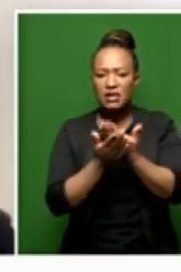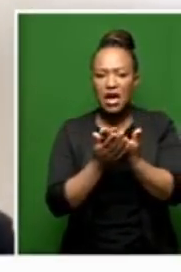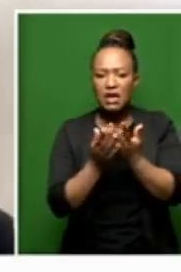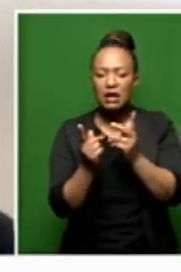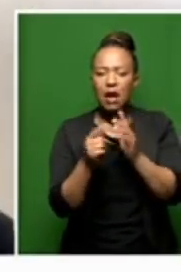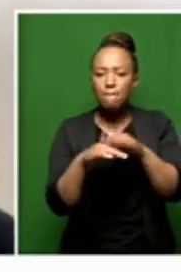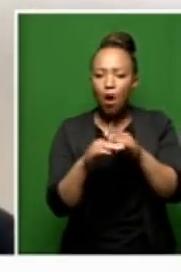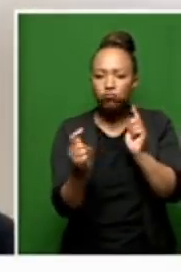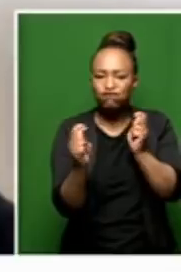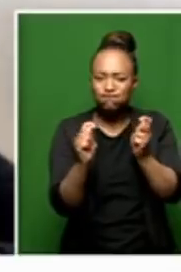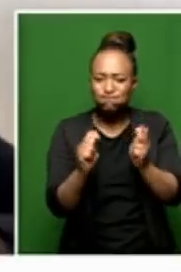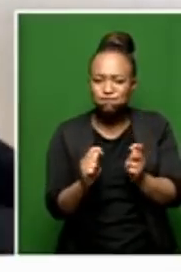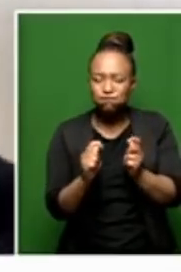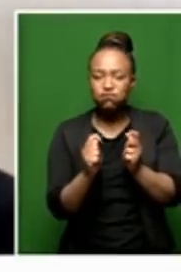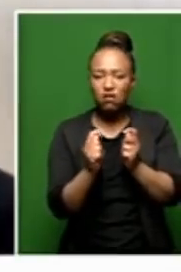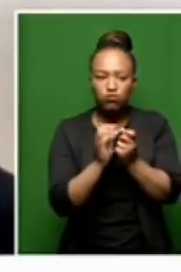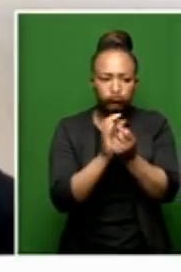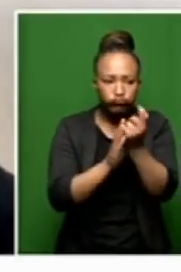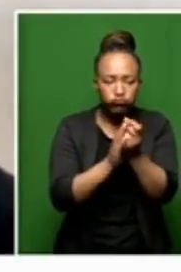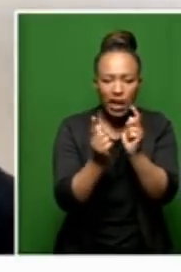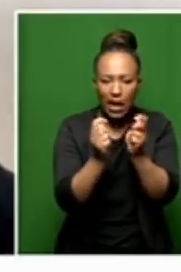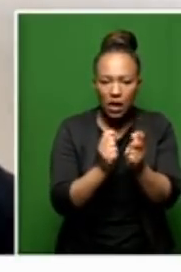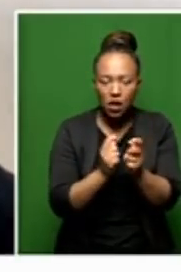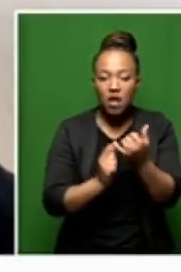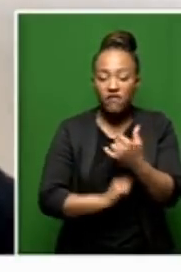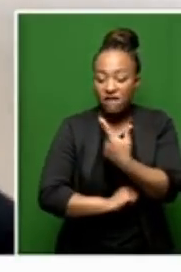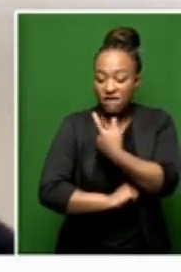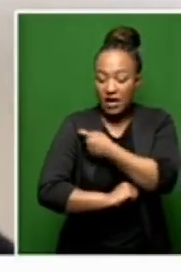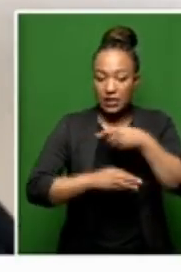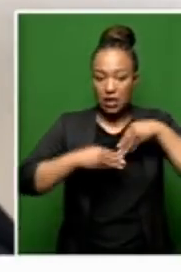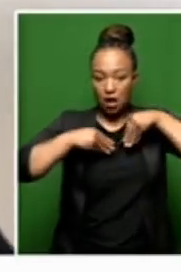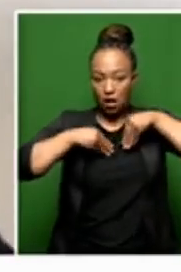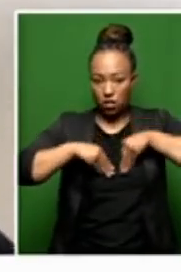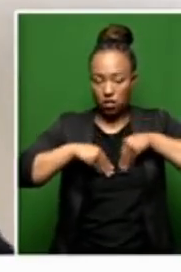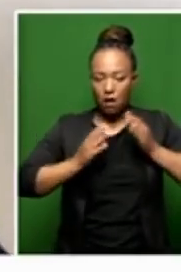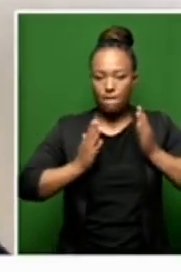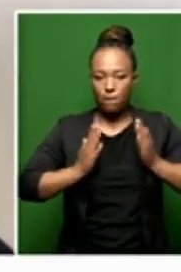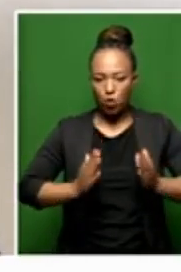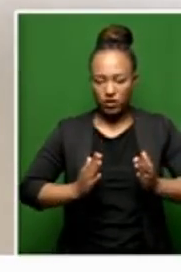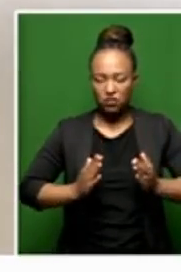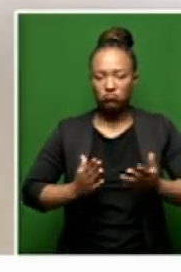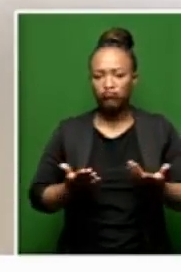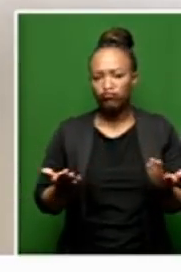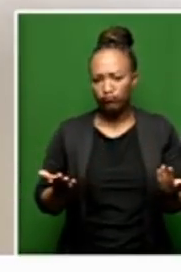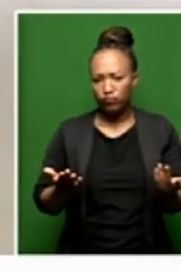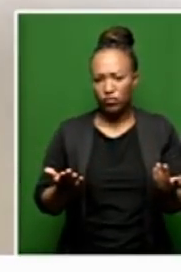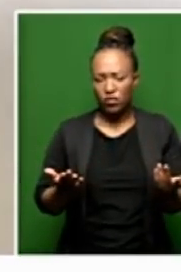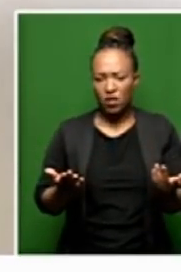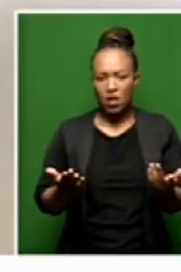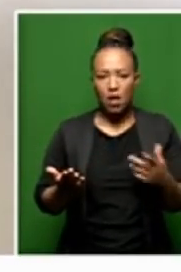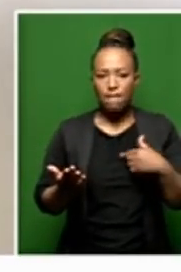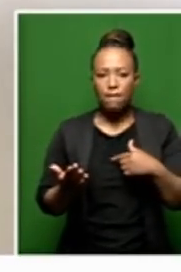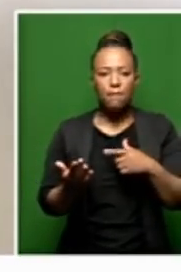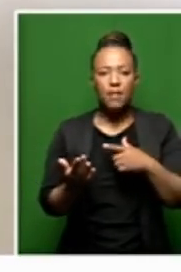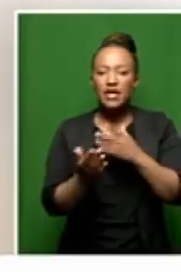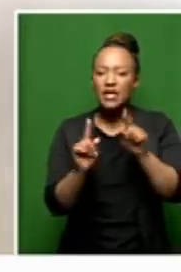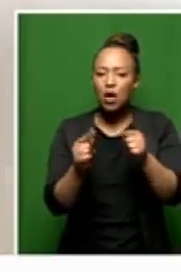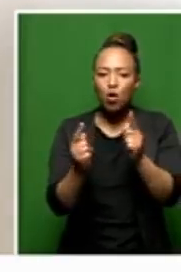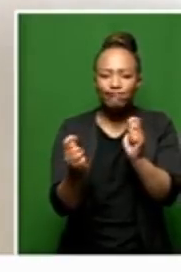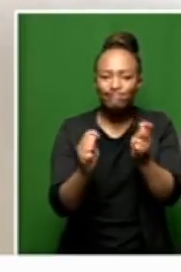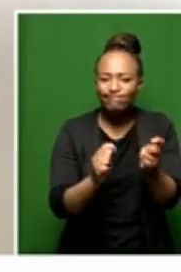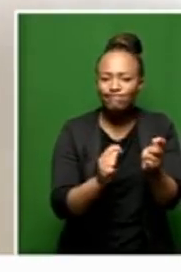mutating further. And when you have a vaccine inside your body, it will also have a high chance of not allowing the virus to mutate